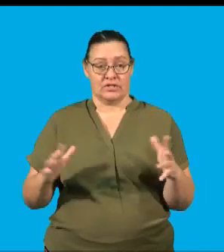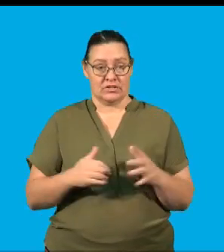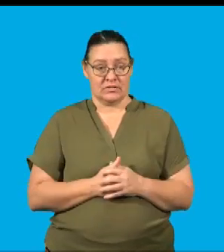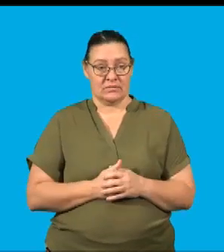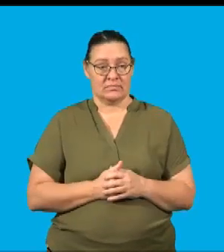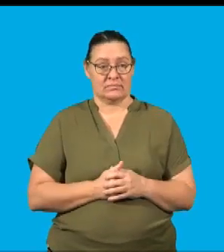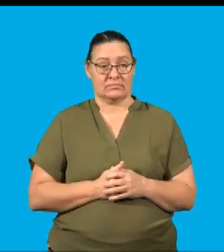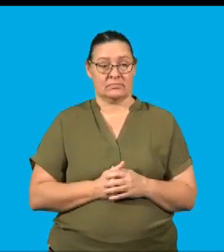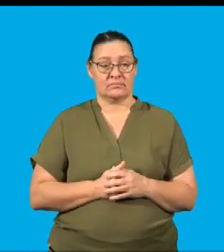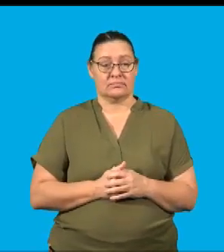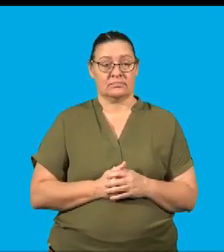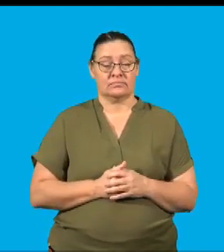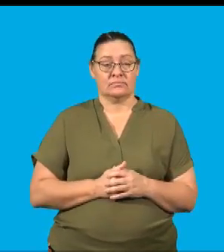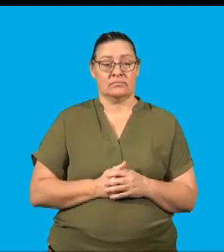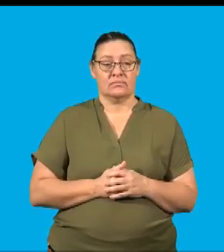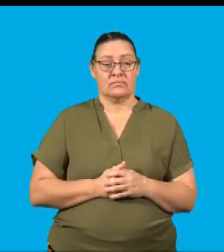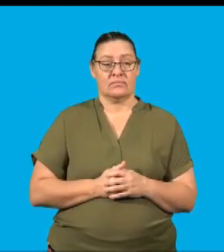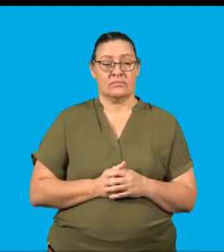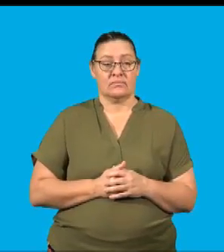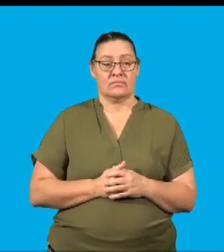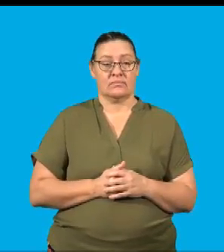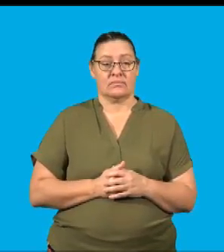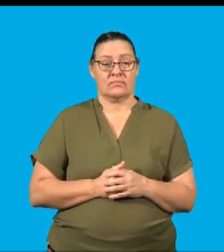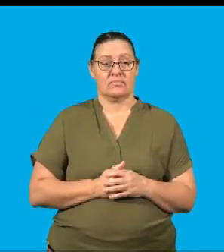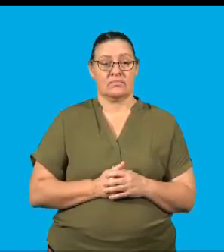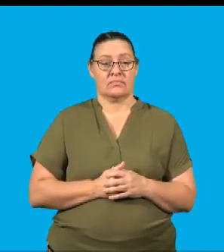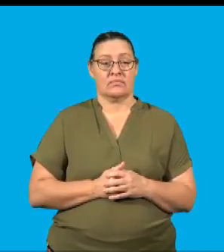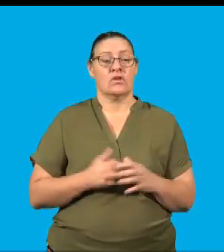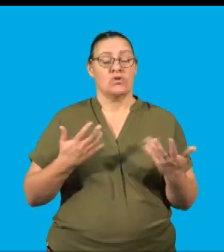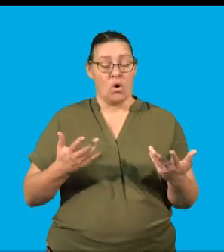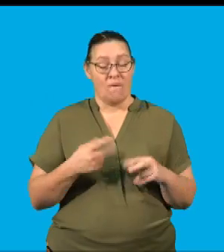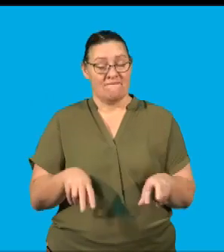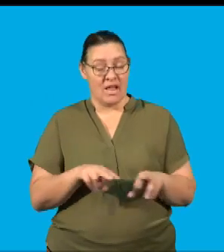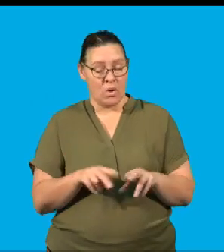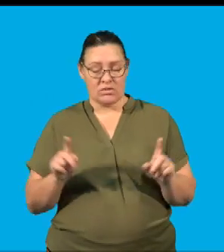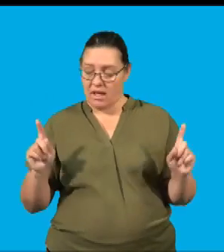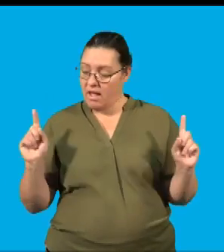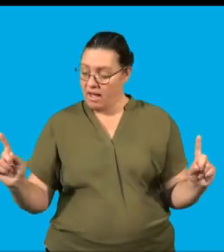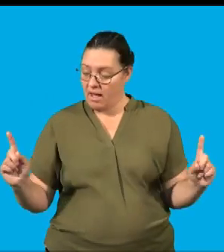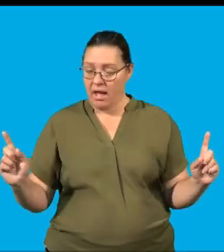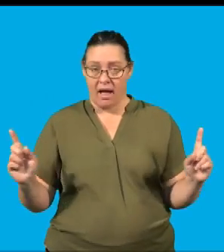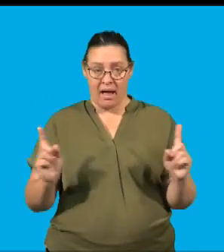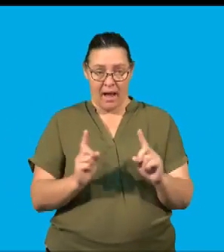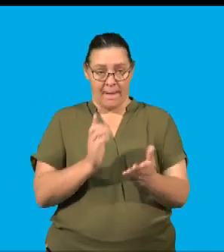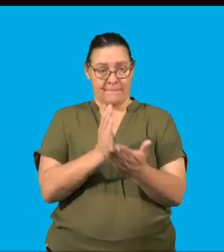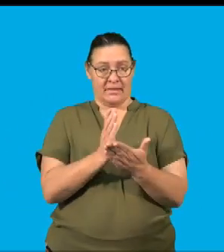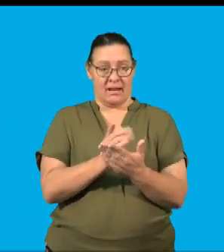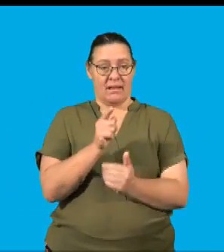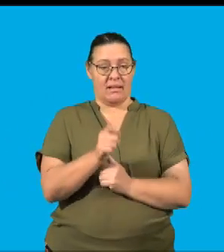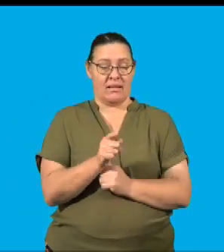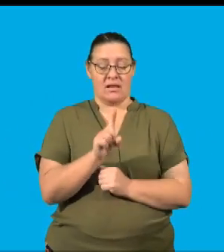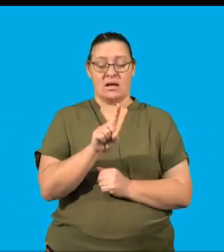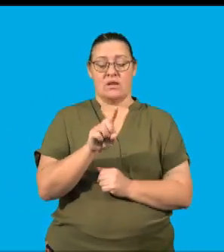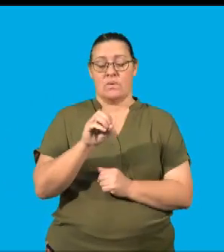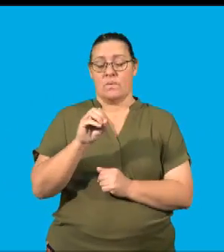3278. The data is arranged, and then from these values, we can all see that this is the median, and the median is